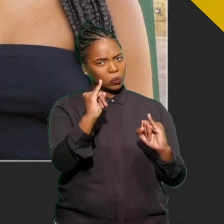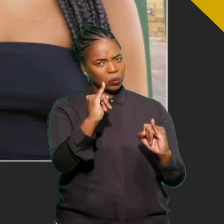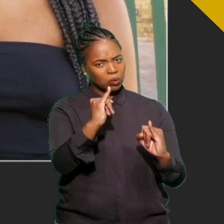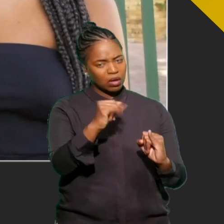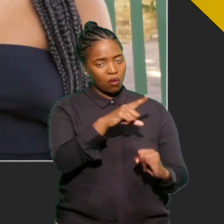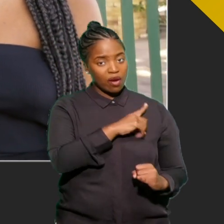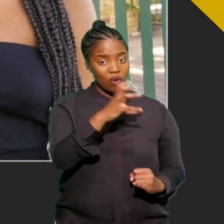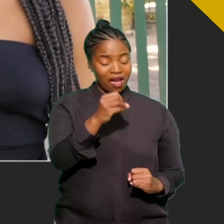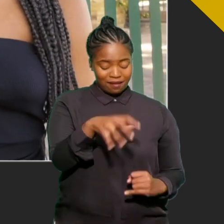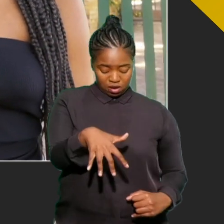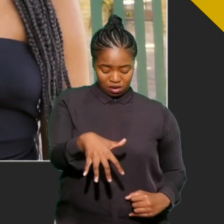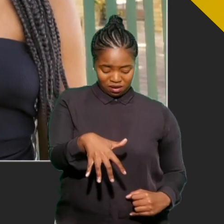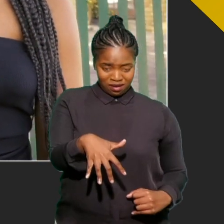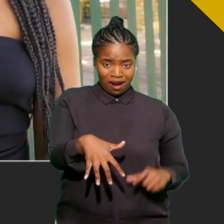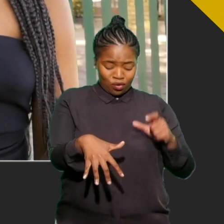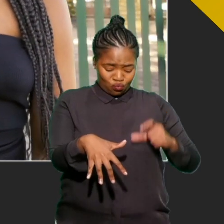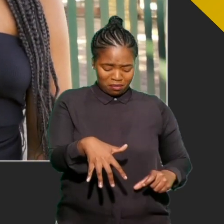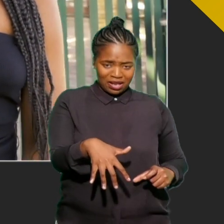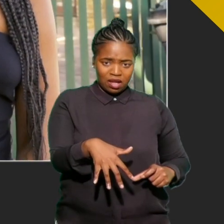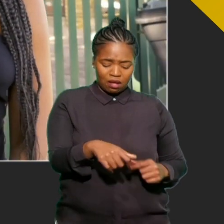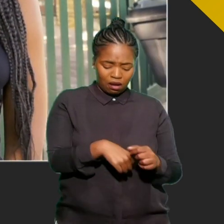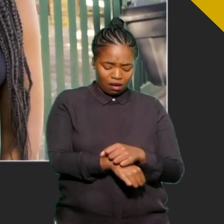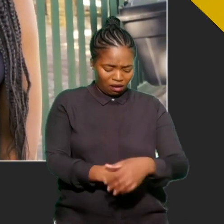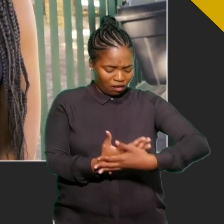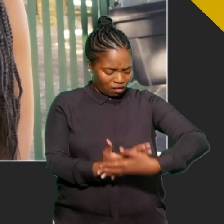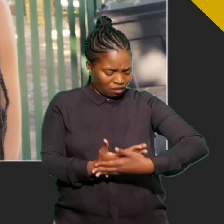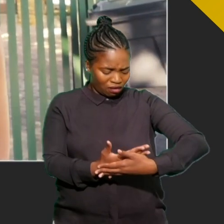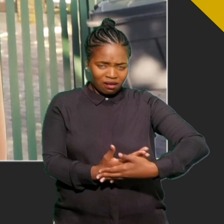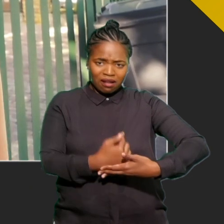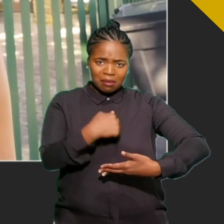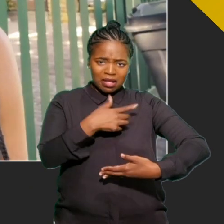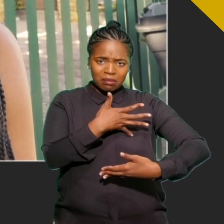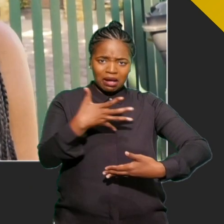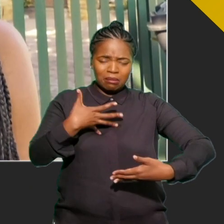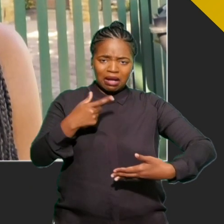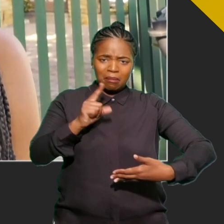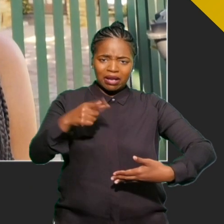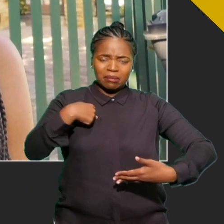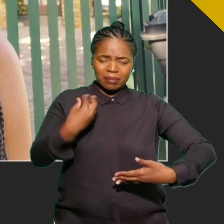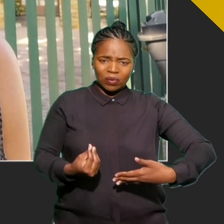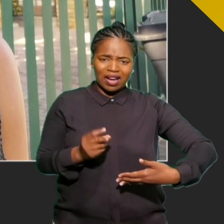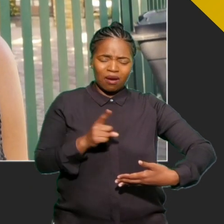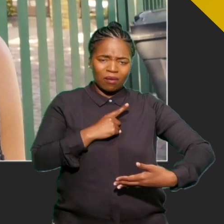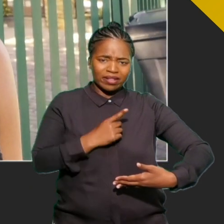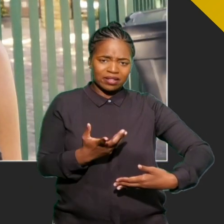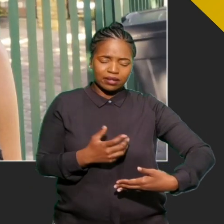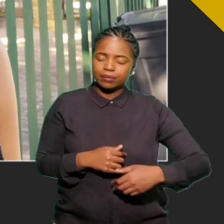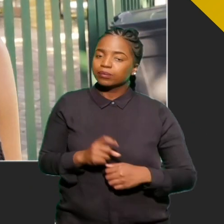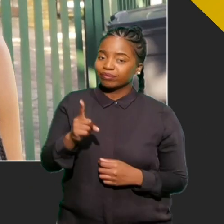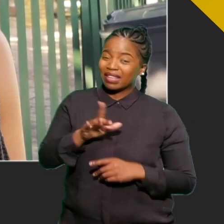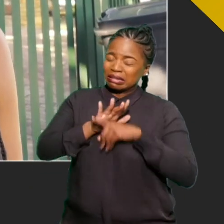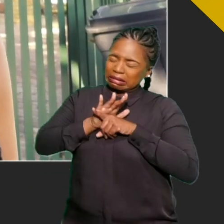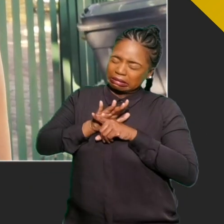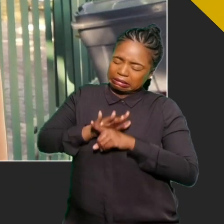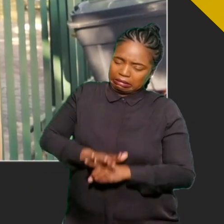an entire human being dependent on you 110%. I feel like you'll end up suffering from depression because now you're